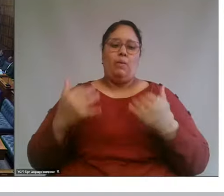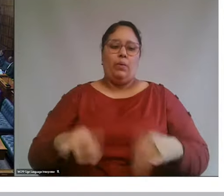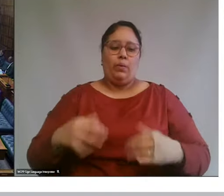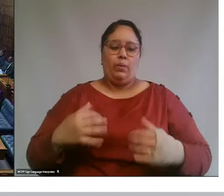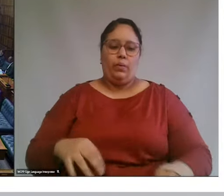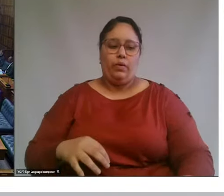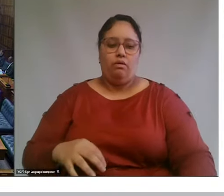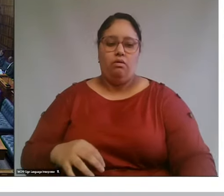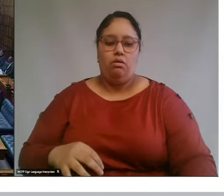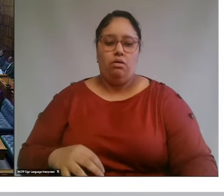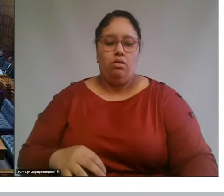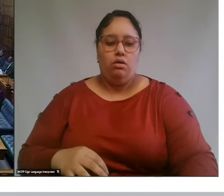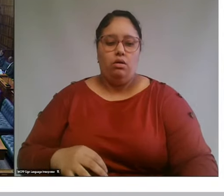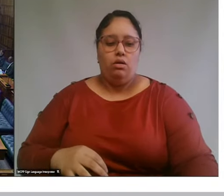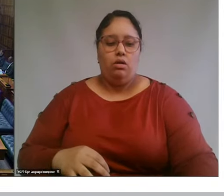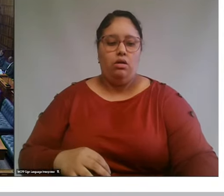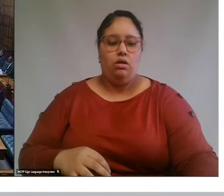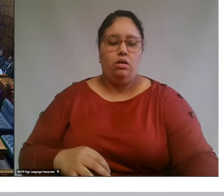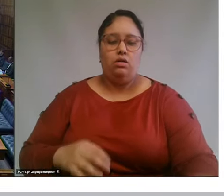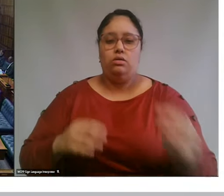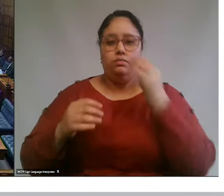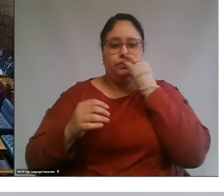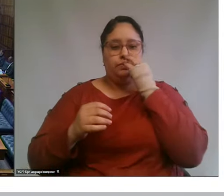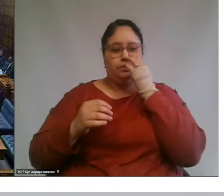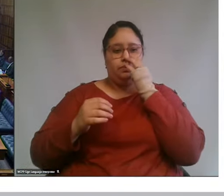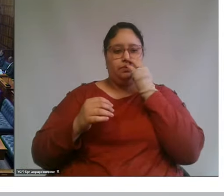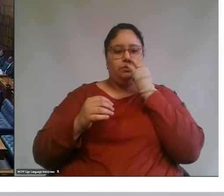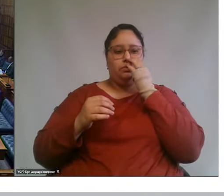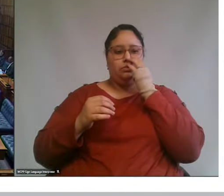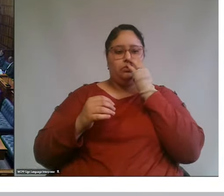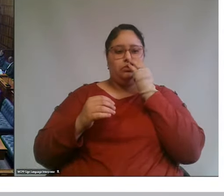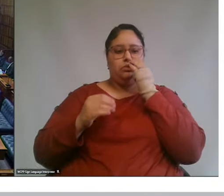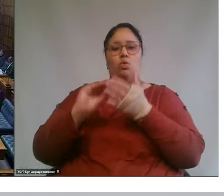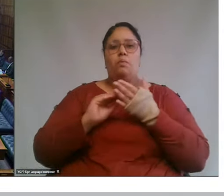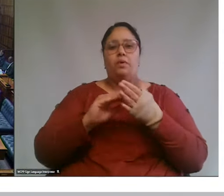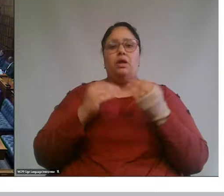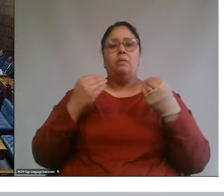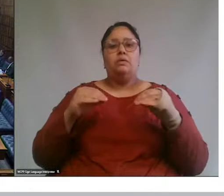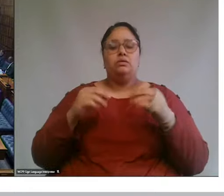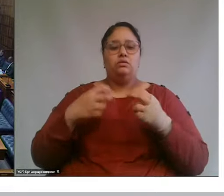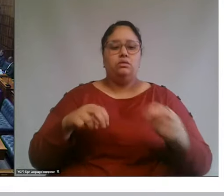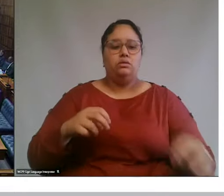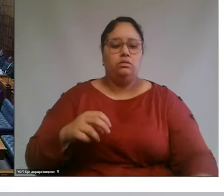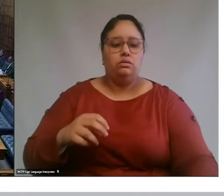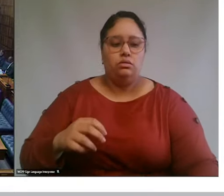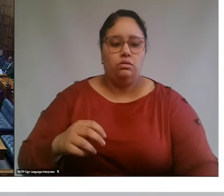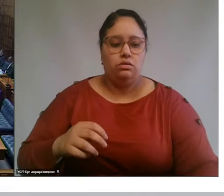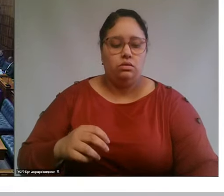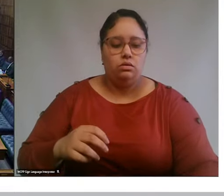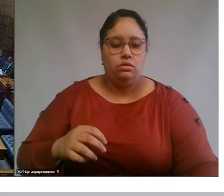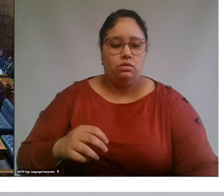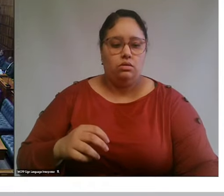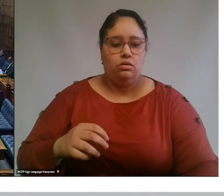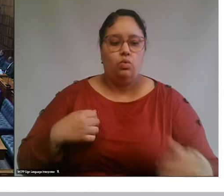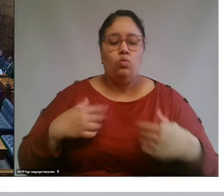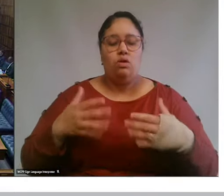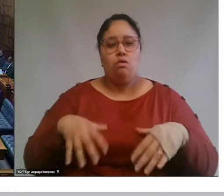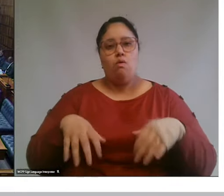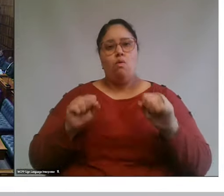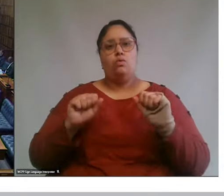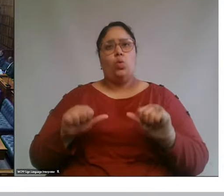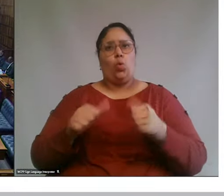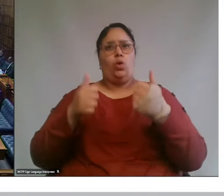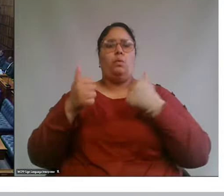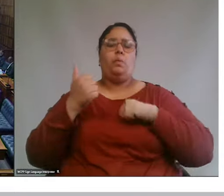um um business tourism uh into the Western Cape and we've had a very um good good